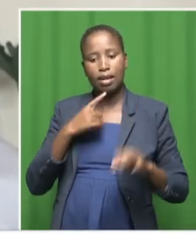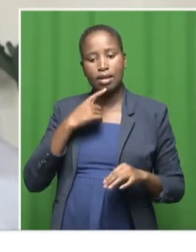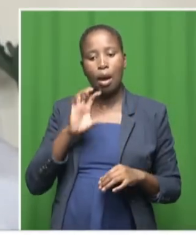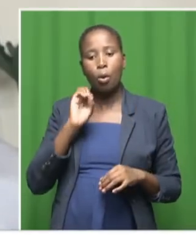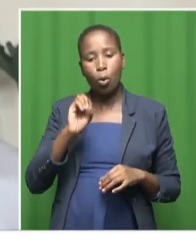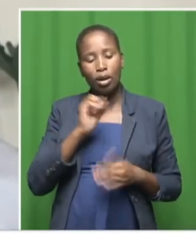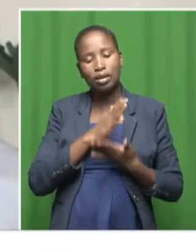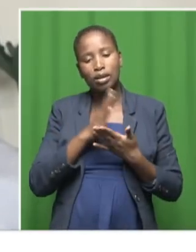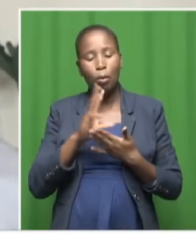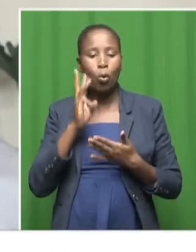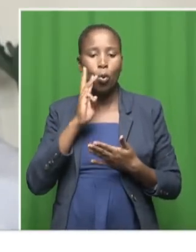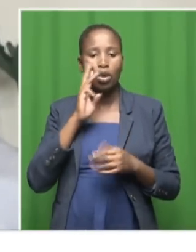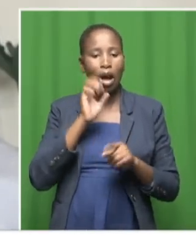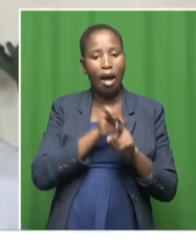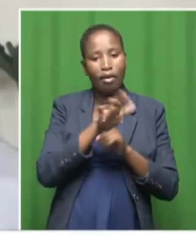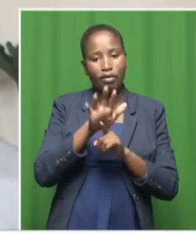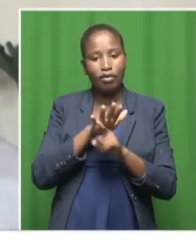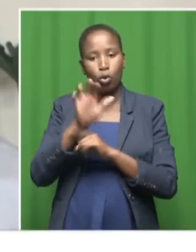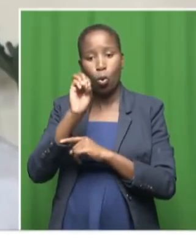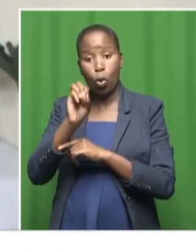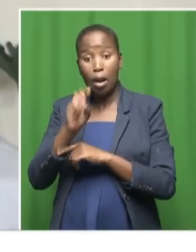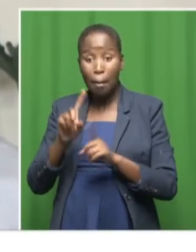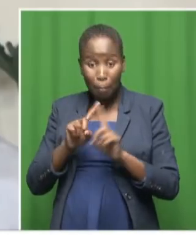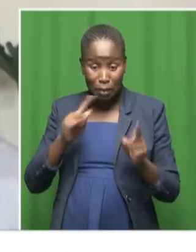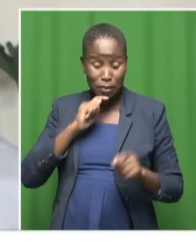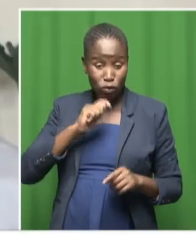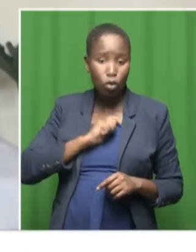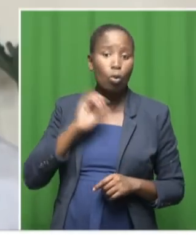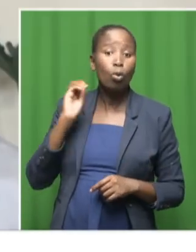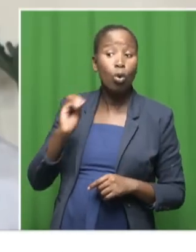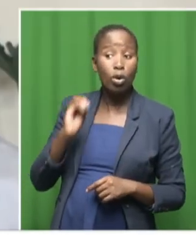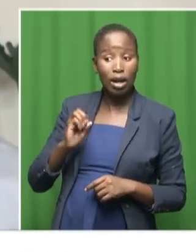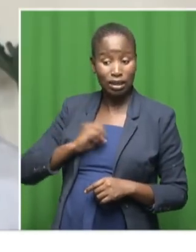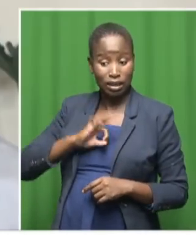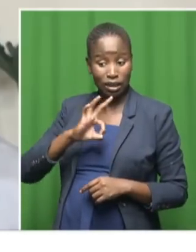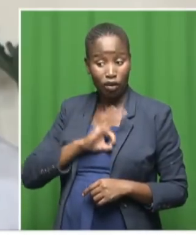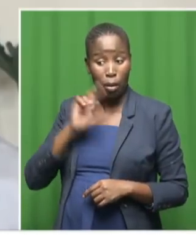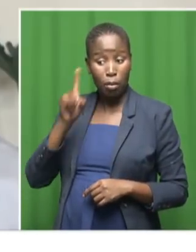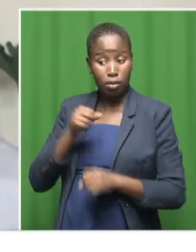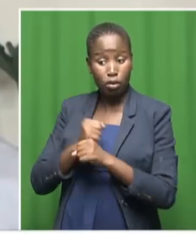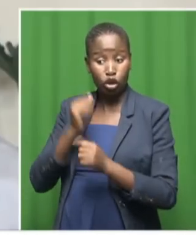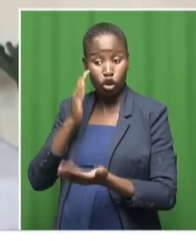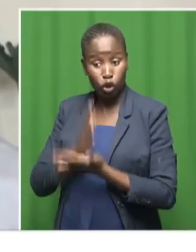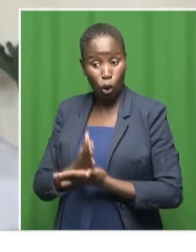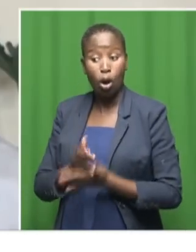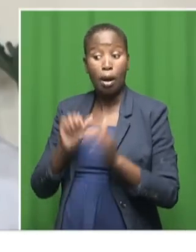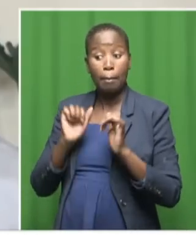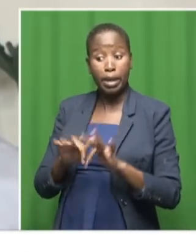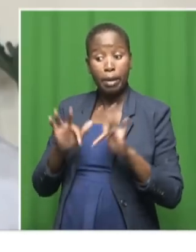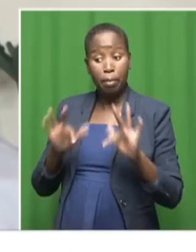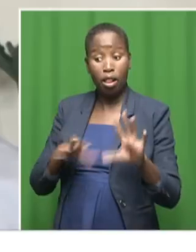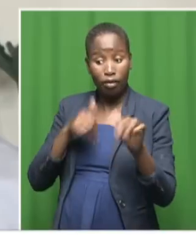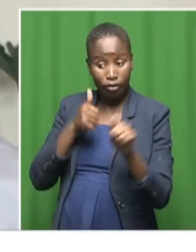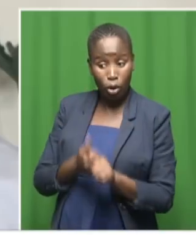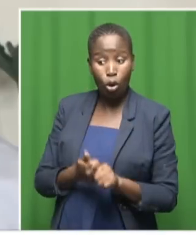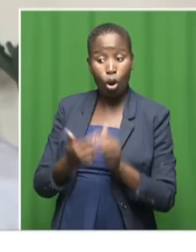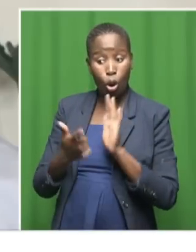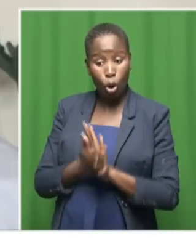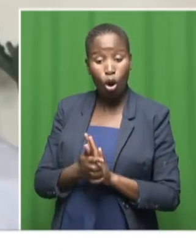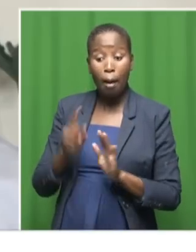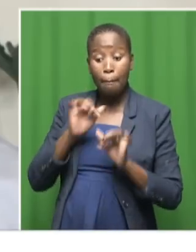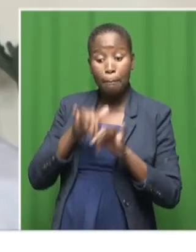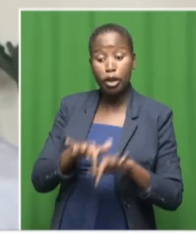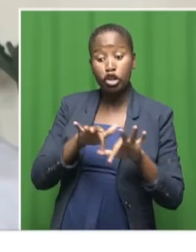Is there any personnel on the ground to ensure compliance, to ensure that people don't actually get anywhere closer to those